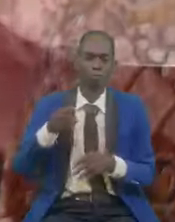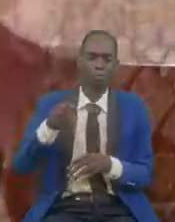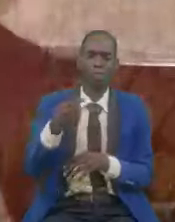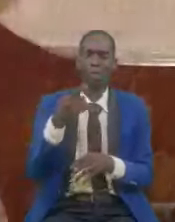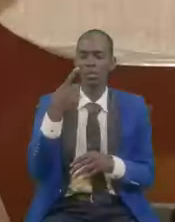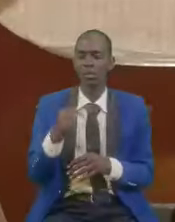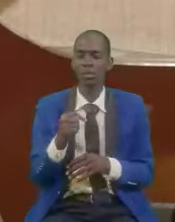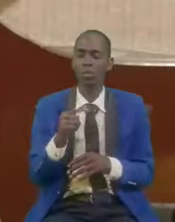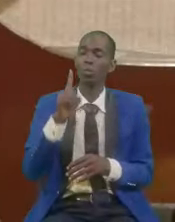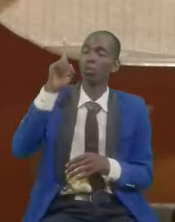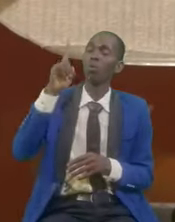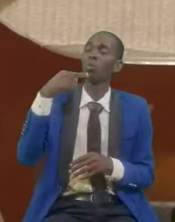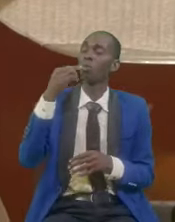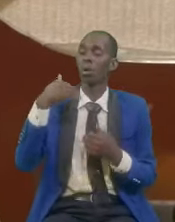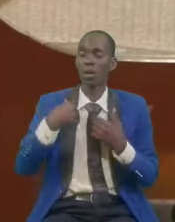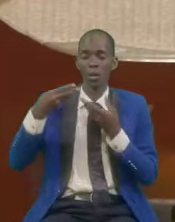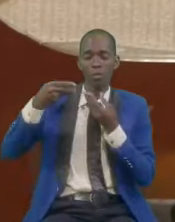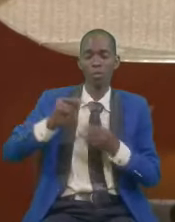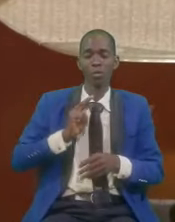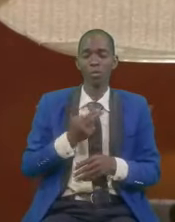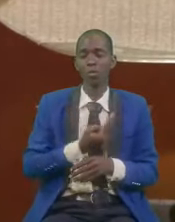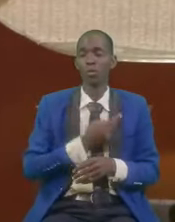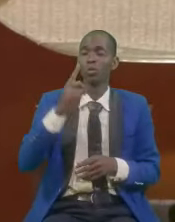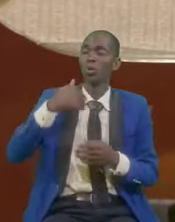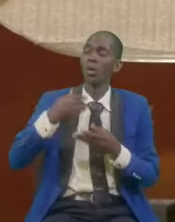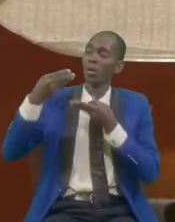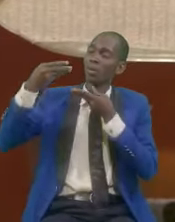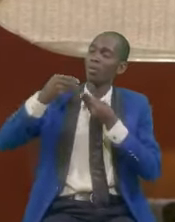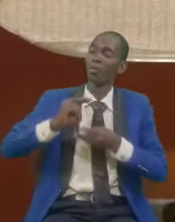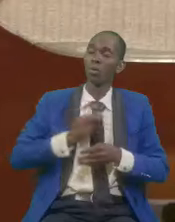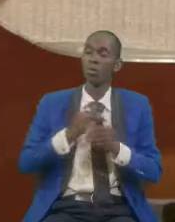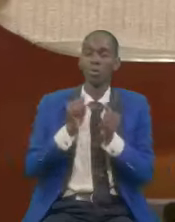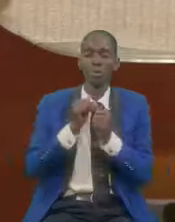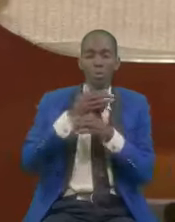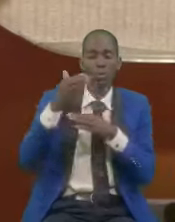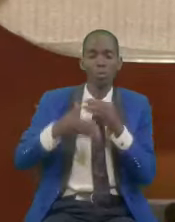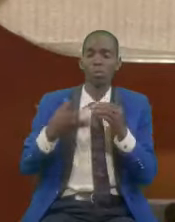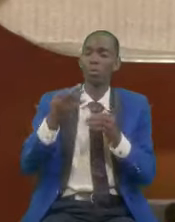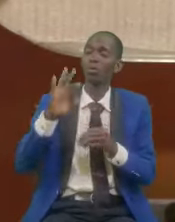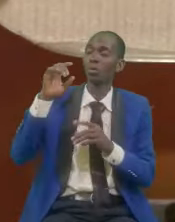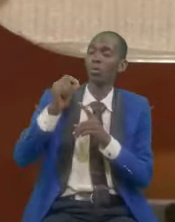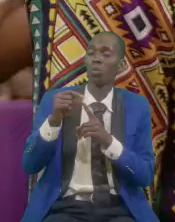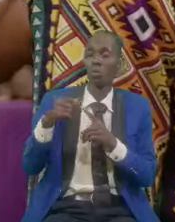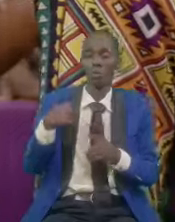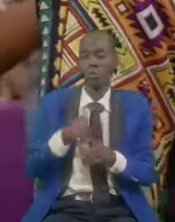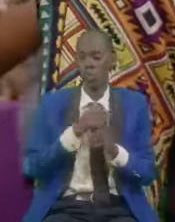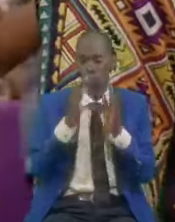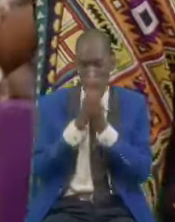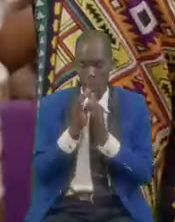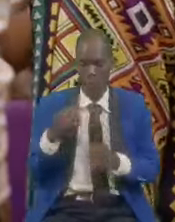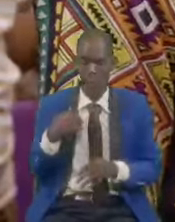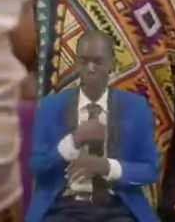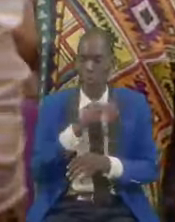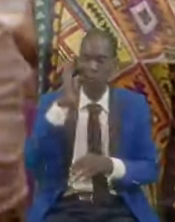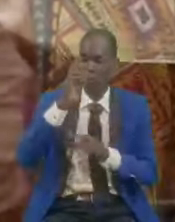feed us with the totality of the word. We pray we will honor you. We